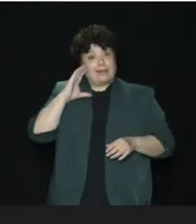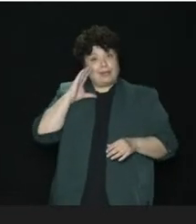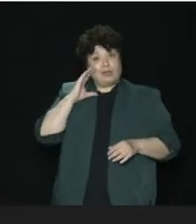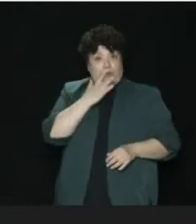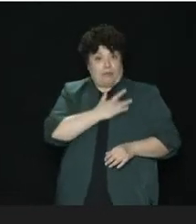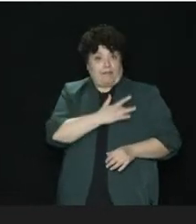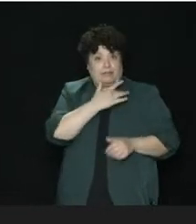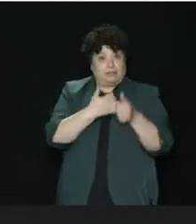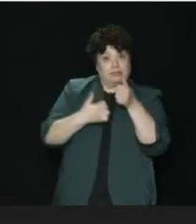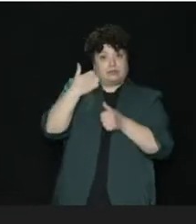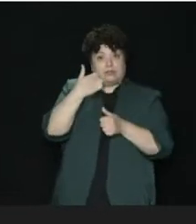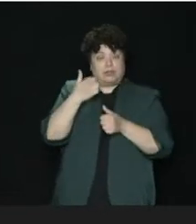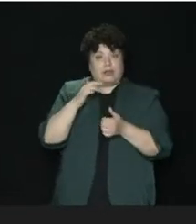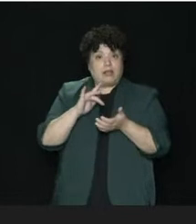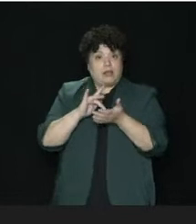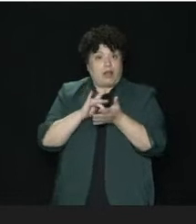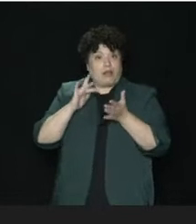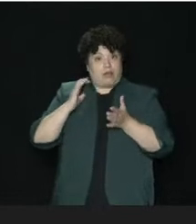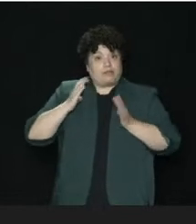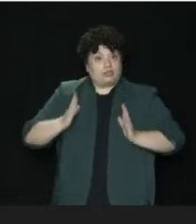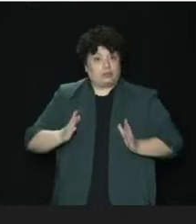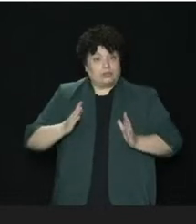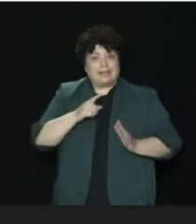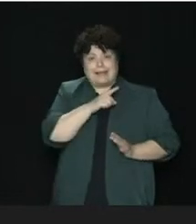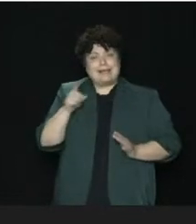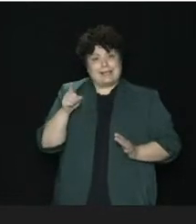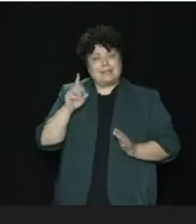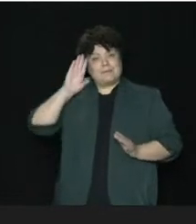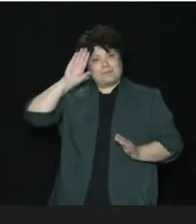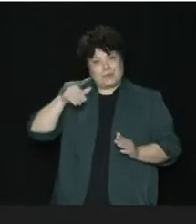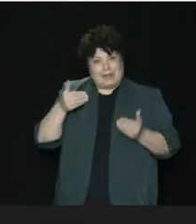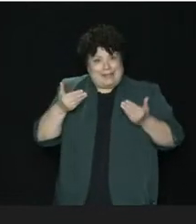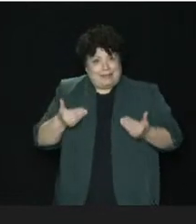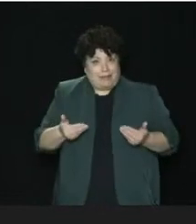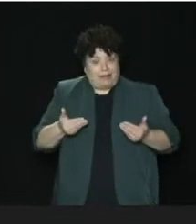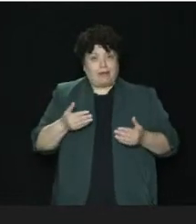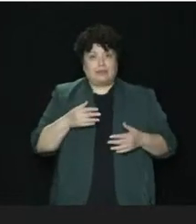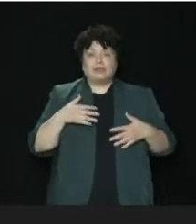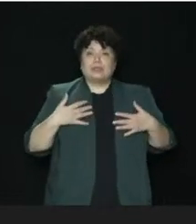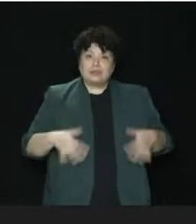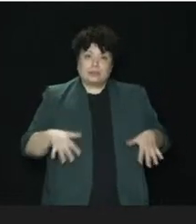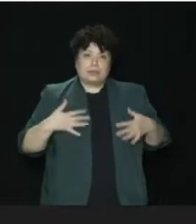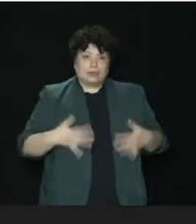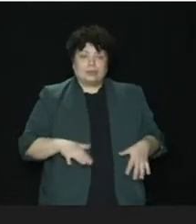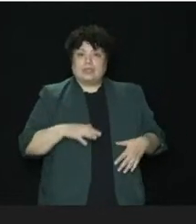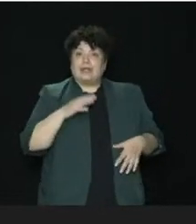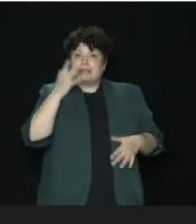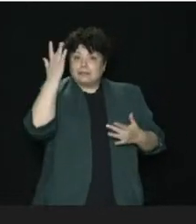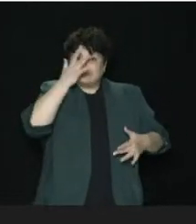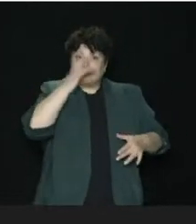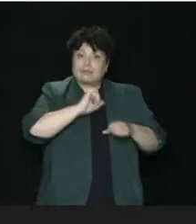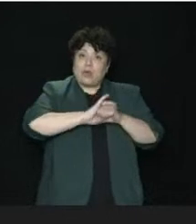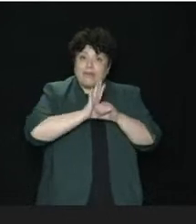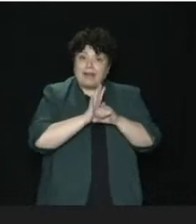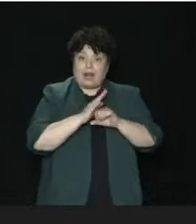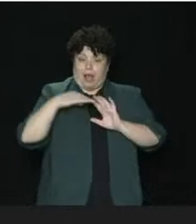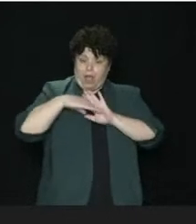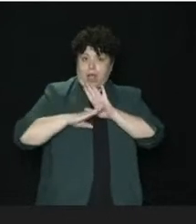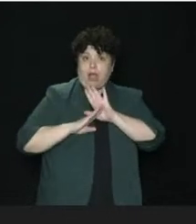there is no doubt in their minds, as they're experiencing a very significant resurgence